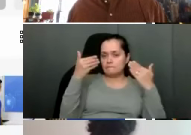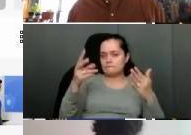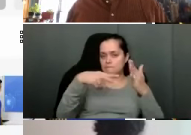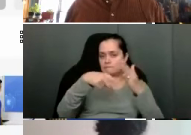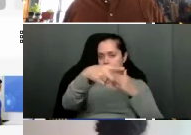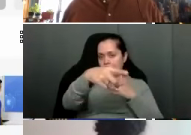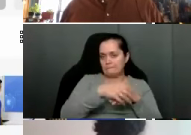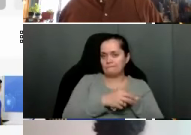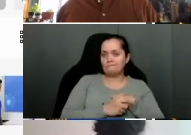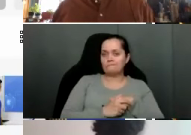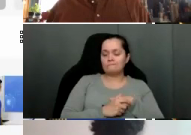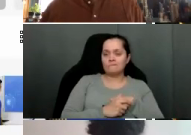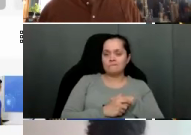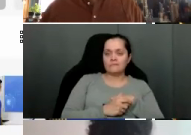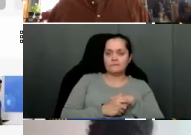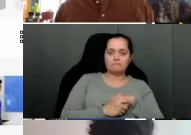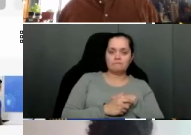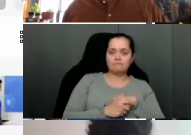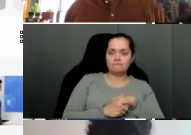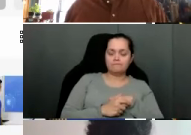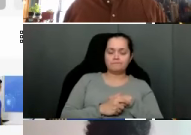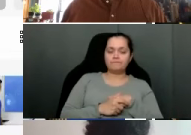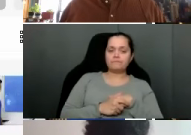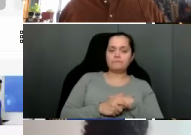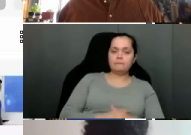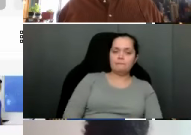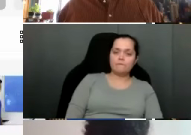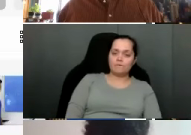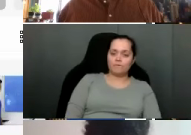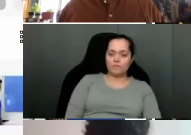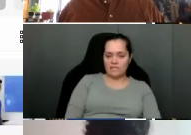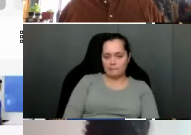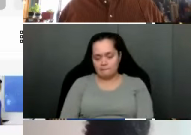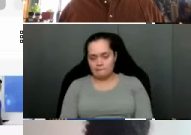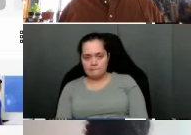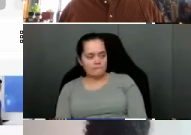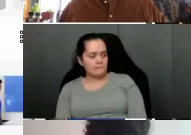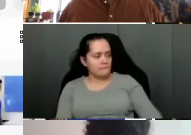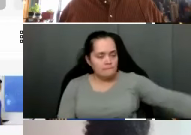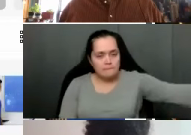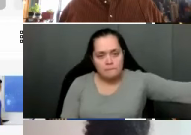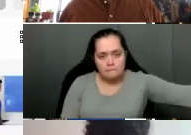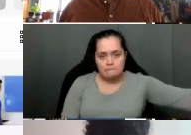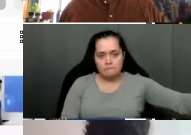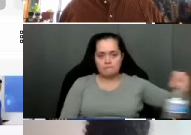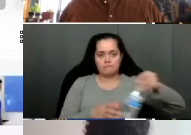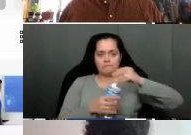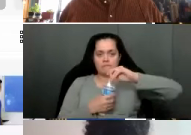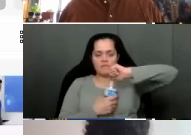Cartographers for Social Equality. Well, we're from the OCSE. We have many members. How many? 4,300 dues-paying members. What are the